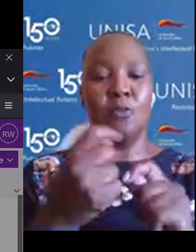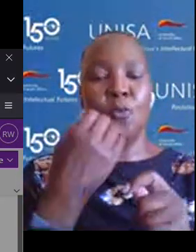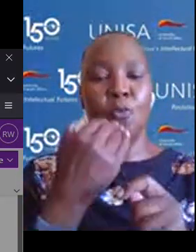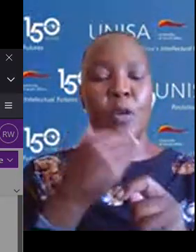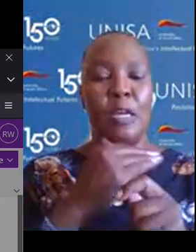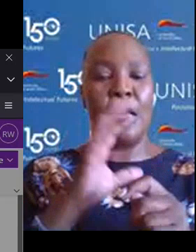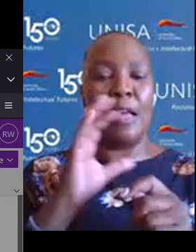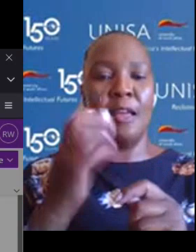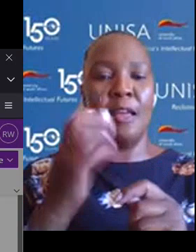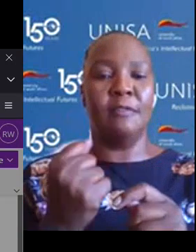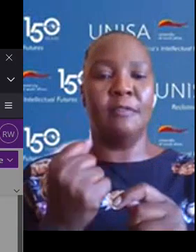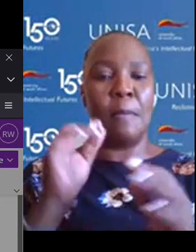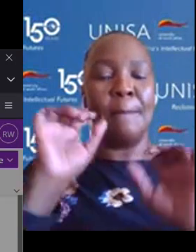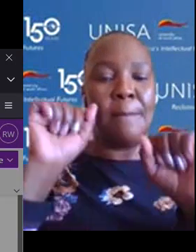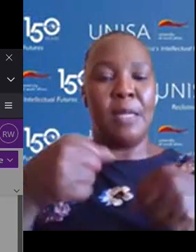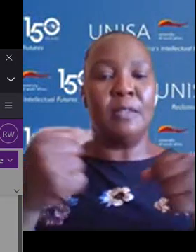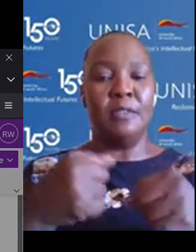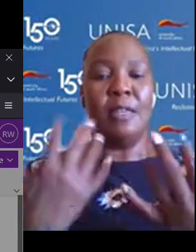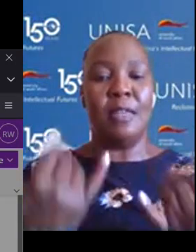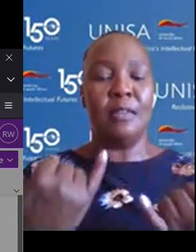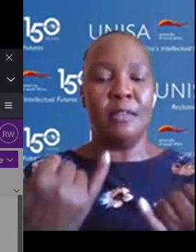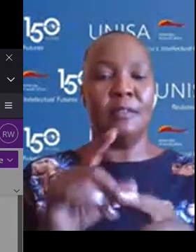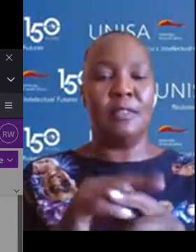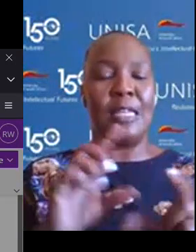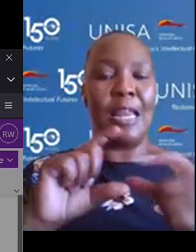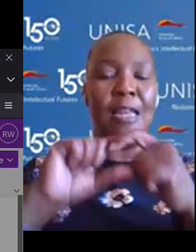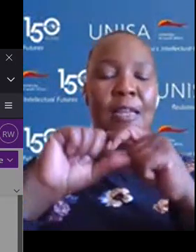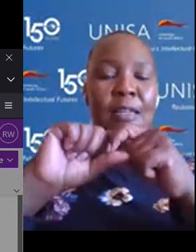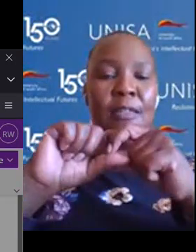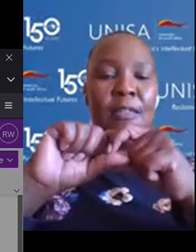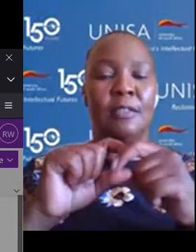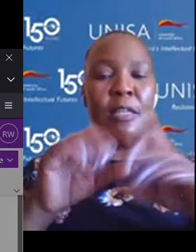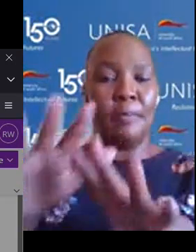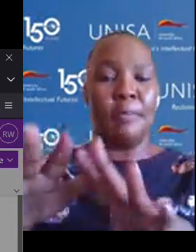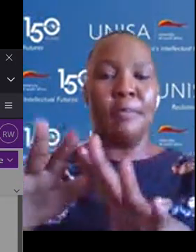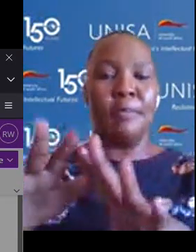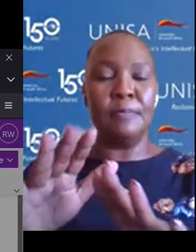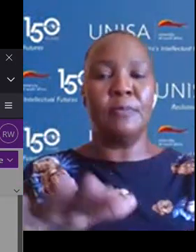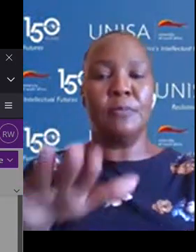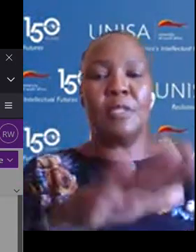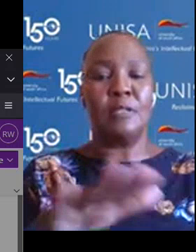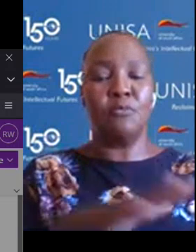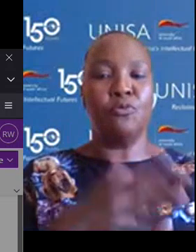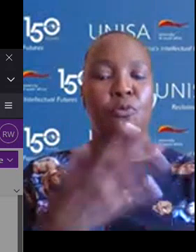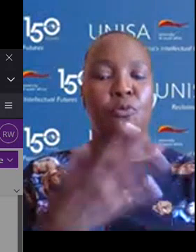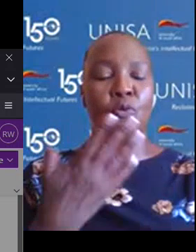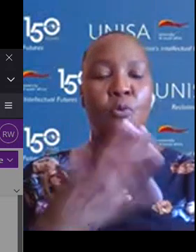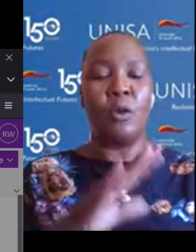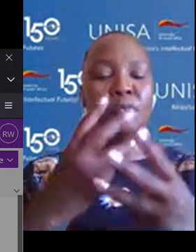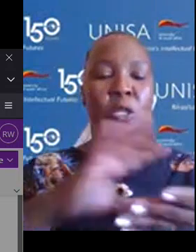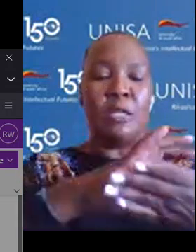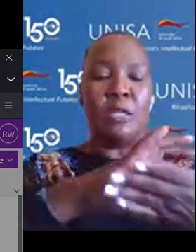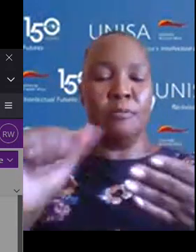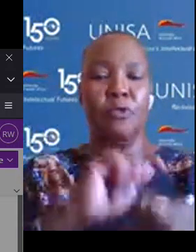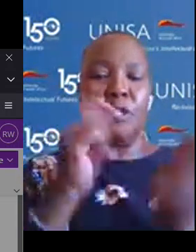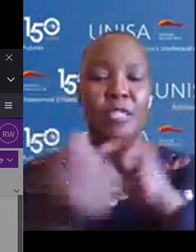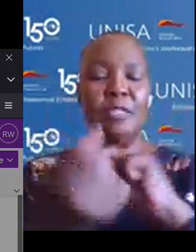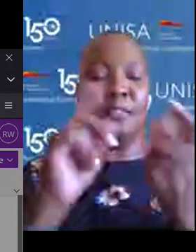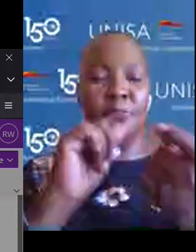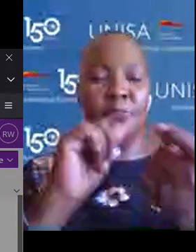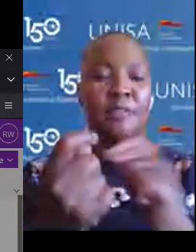to edit it. But remember, this is now a link that we're going to share on a public space, so we don't want them to edit. So the default one